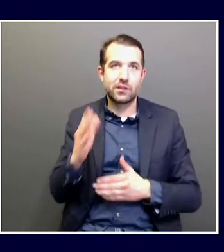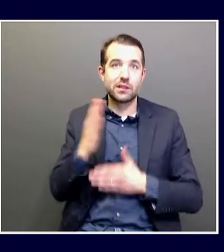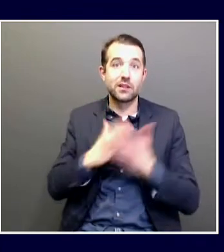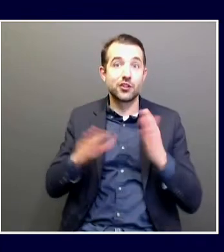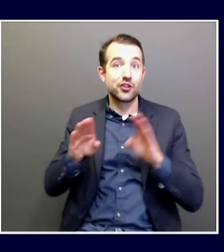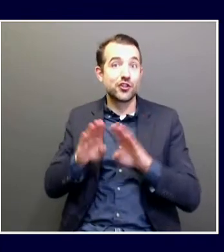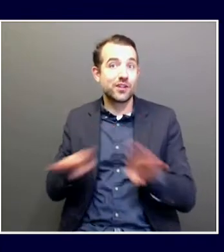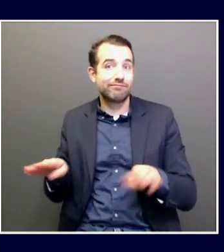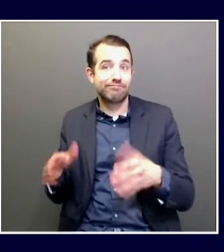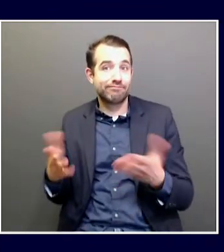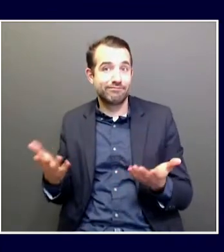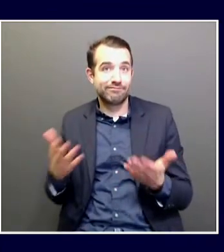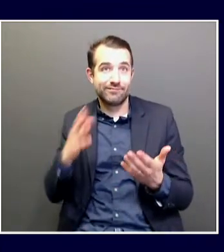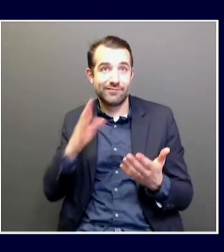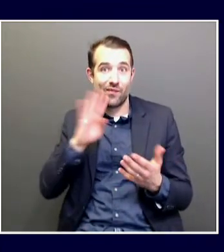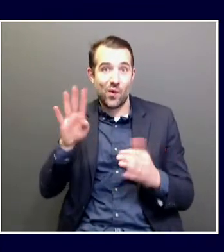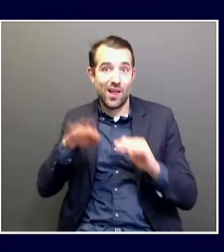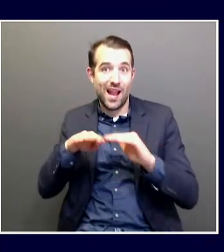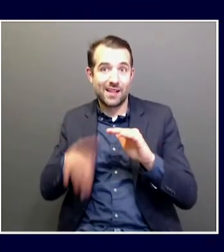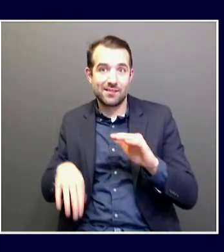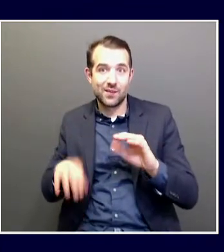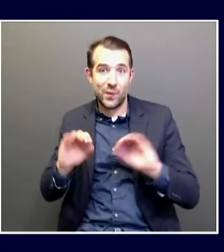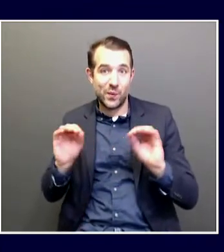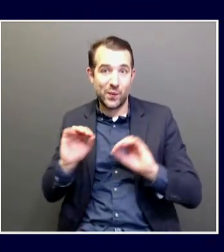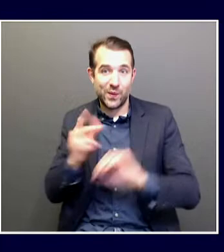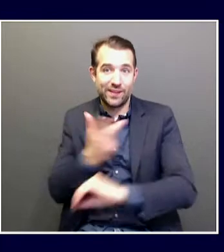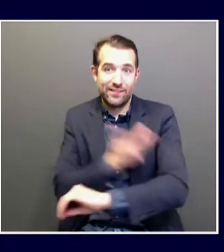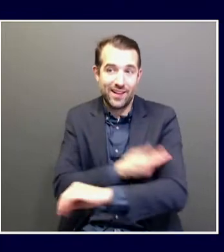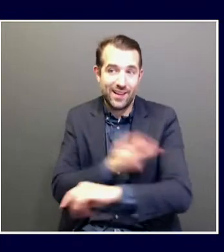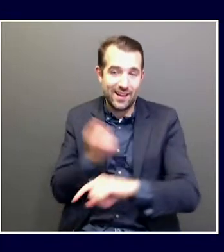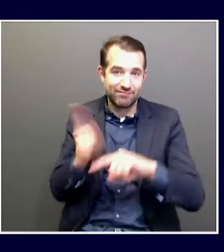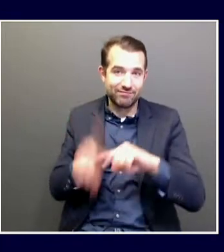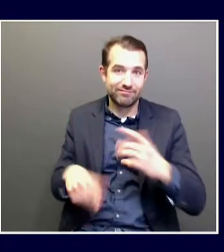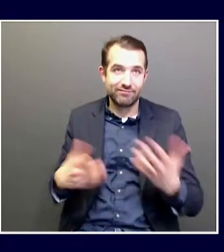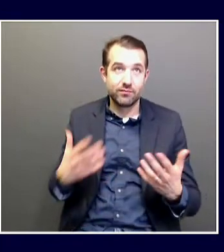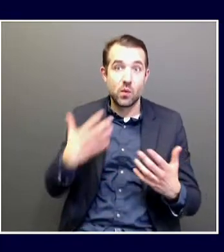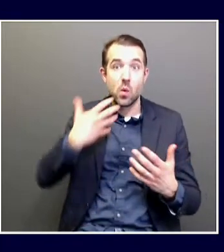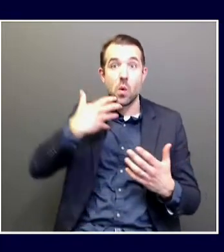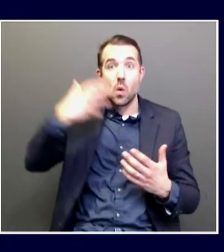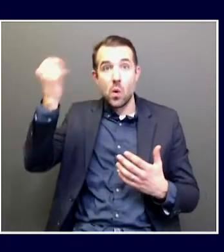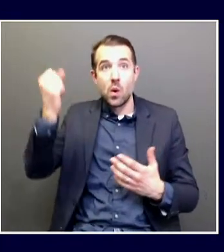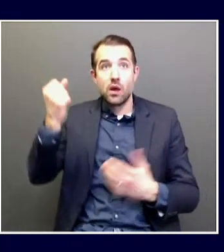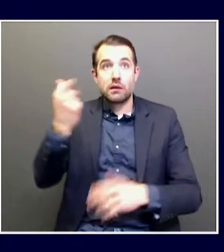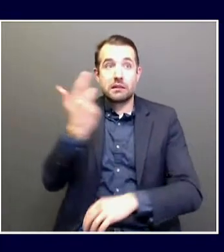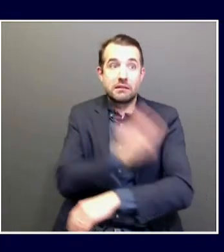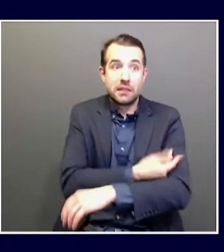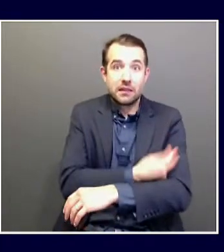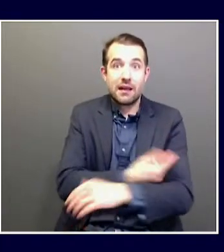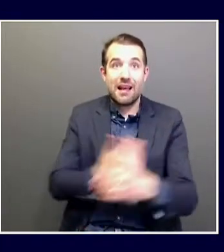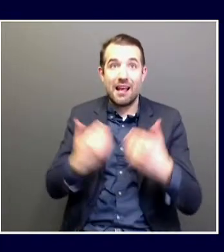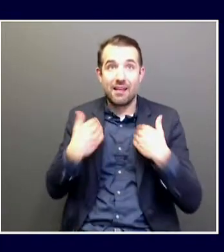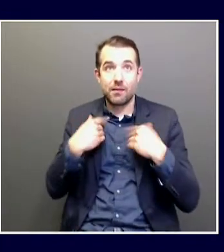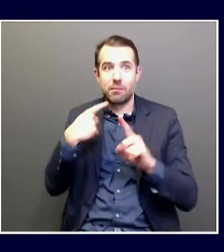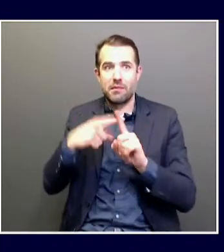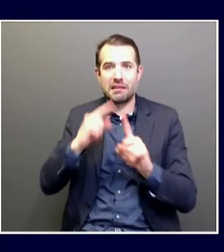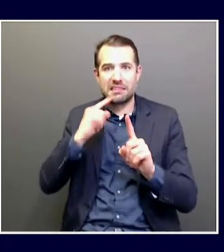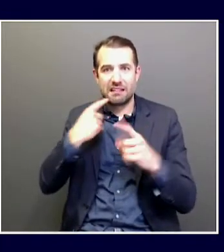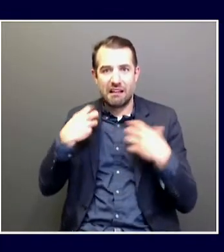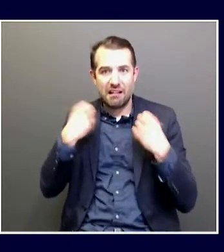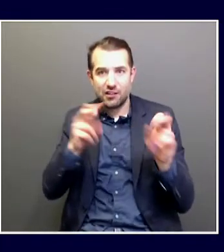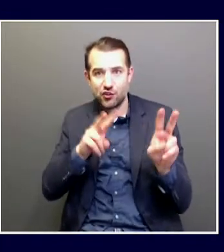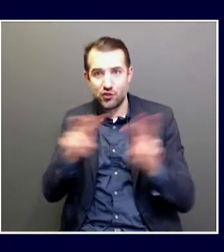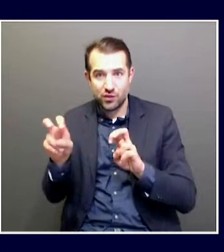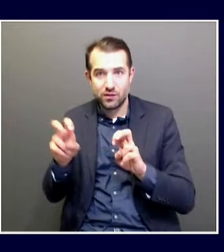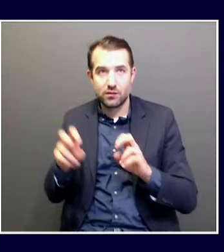vaccinated, or older folks who may be vaccinated but have really significant health conditions, like an organ transplant. In those